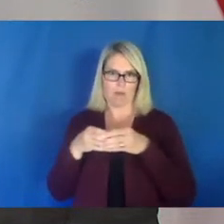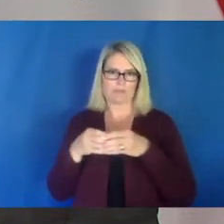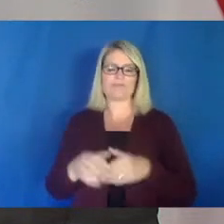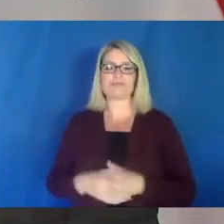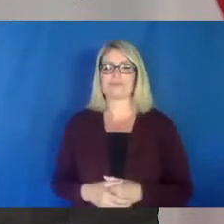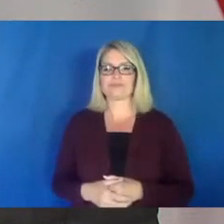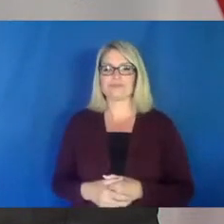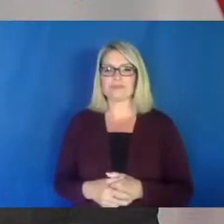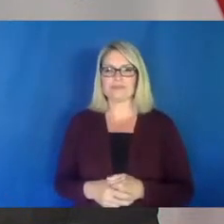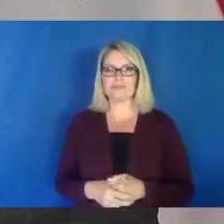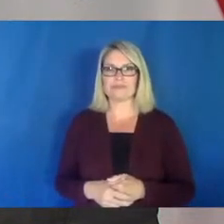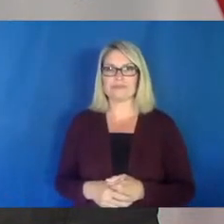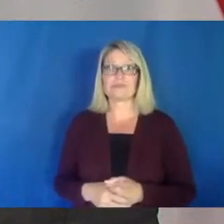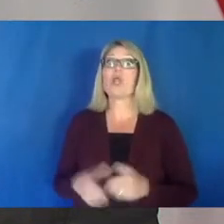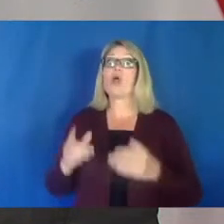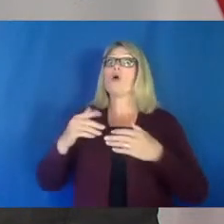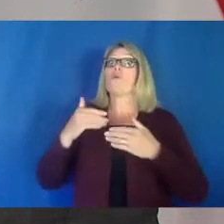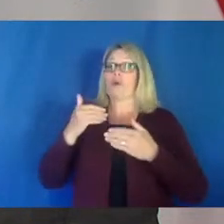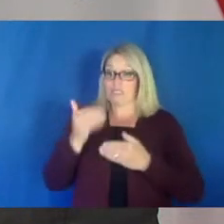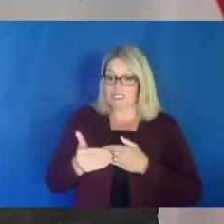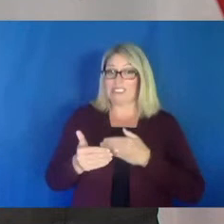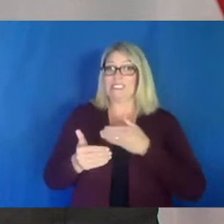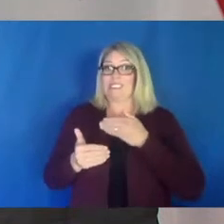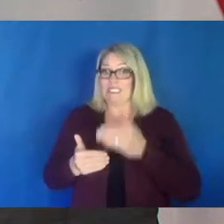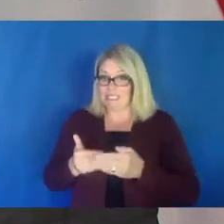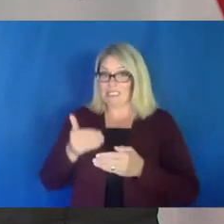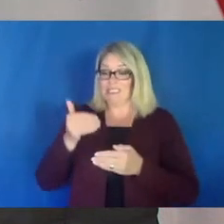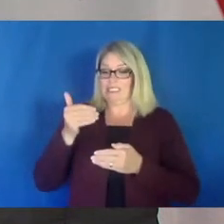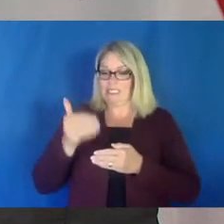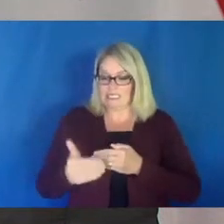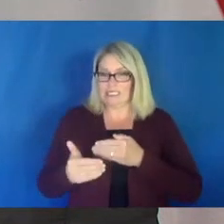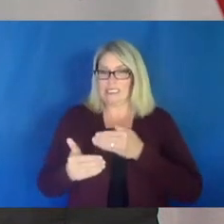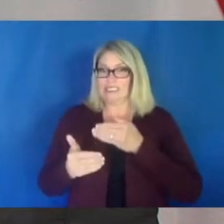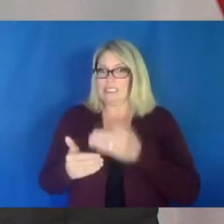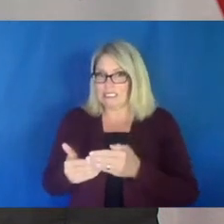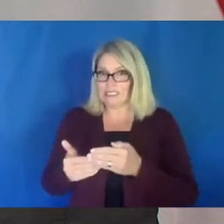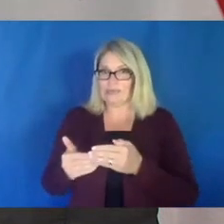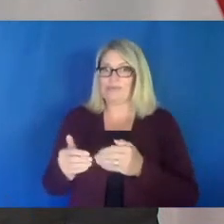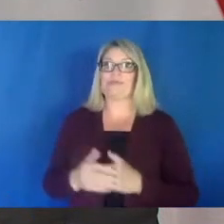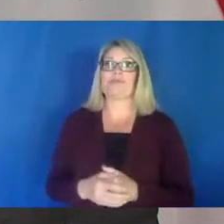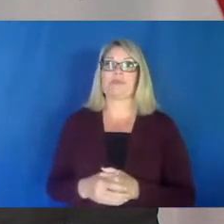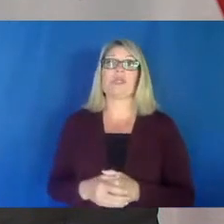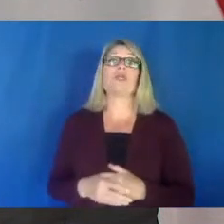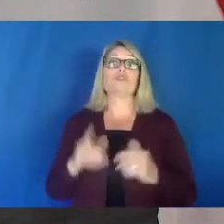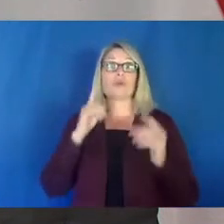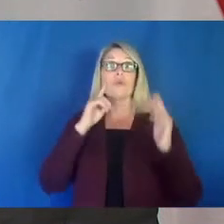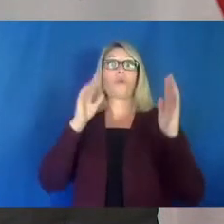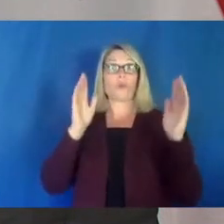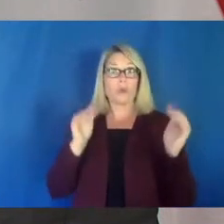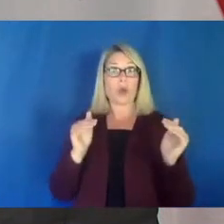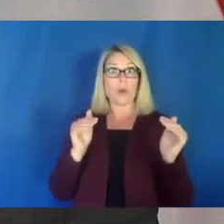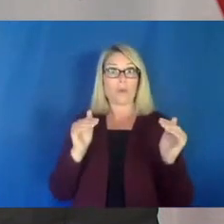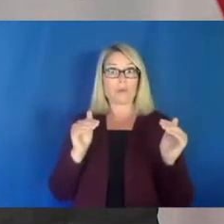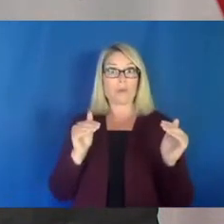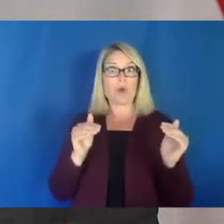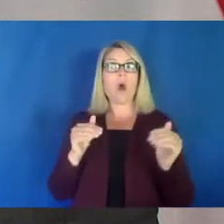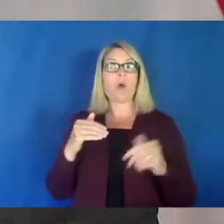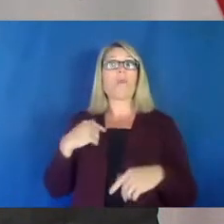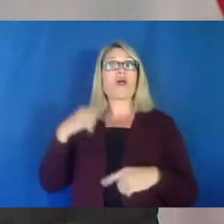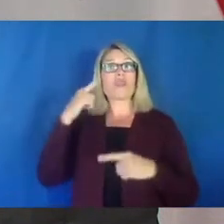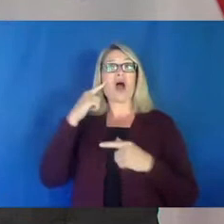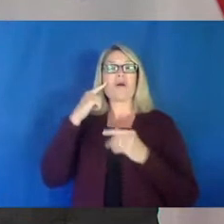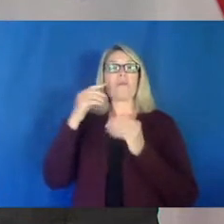we're getting there. And as we all had hoped, we're getting there a little bit sooner than we had originally